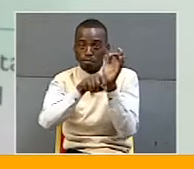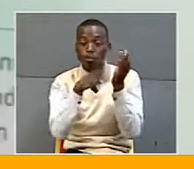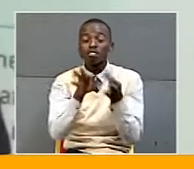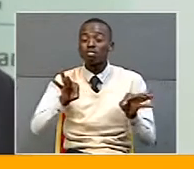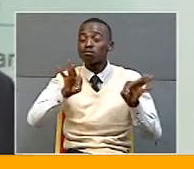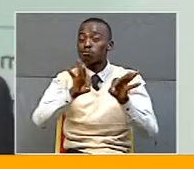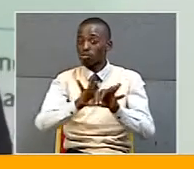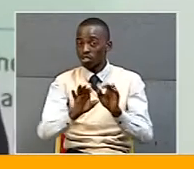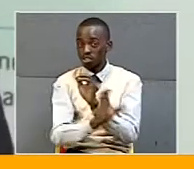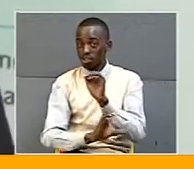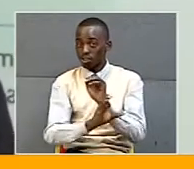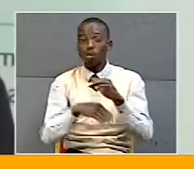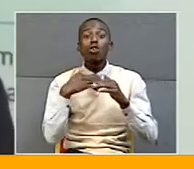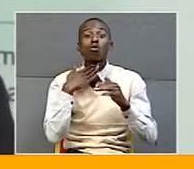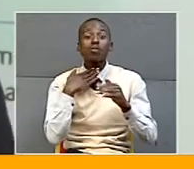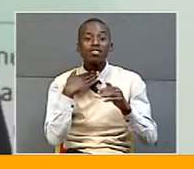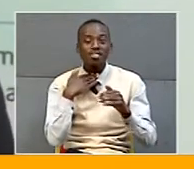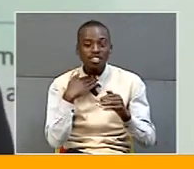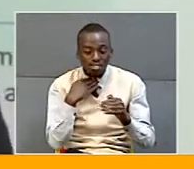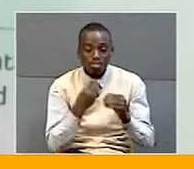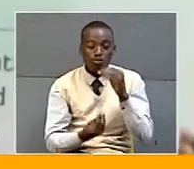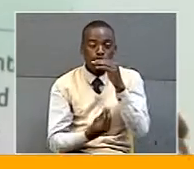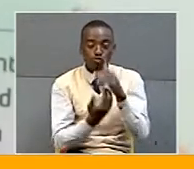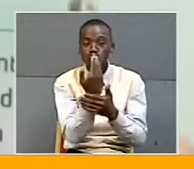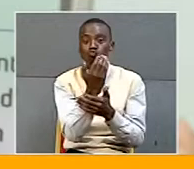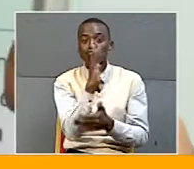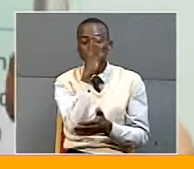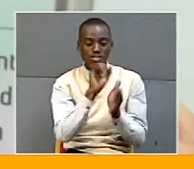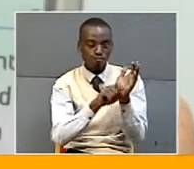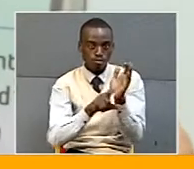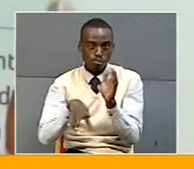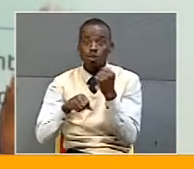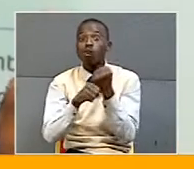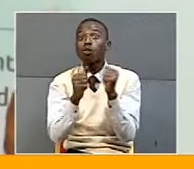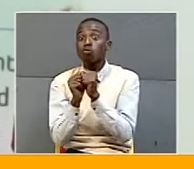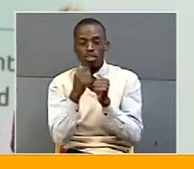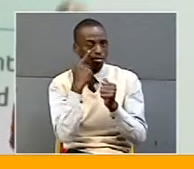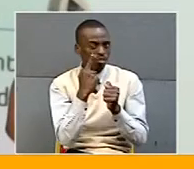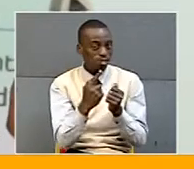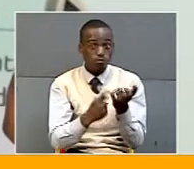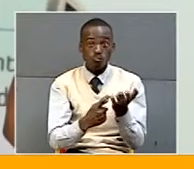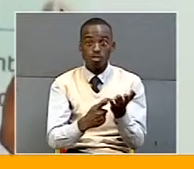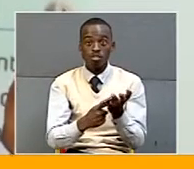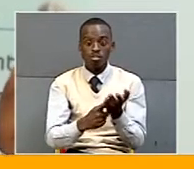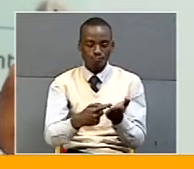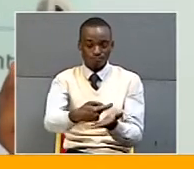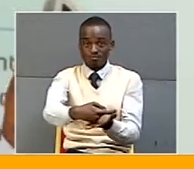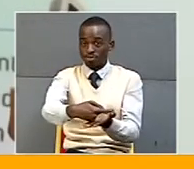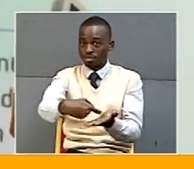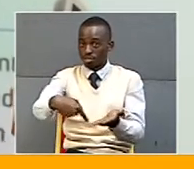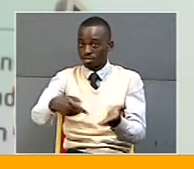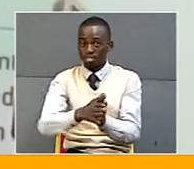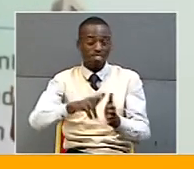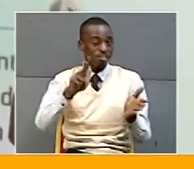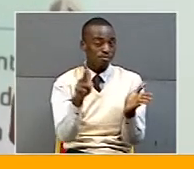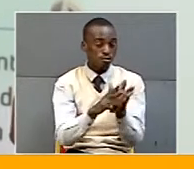important that we restore our degraded land. We need to work together to see that Uganda signs and